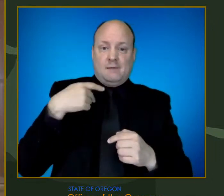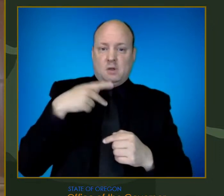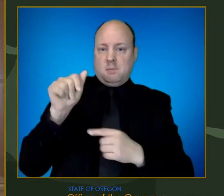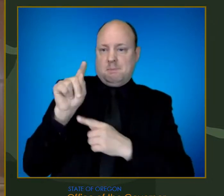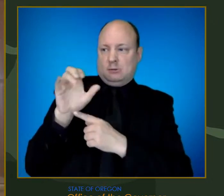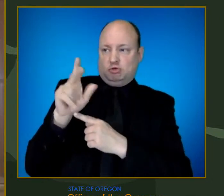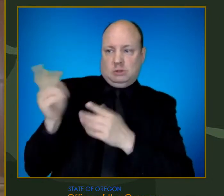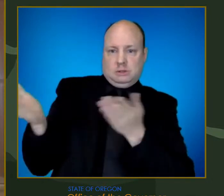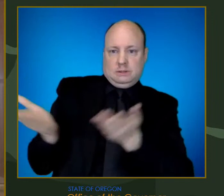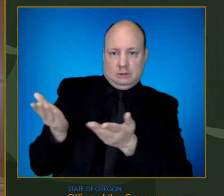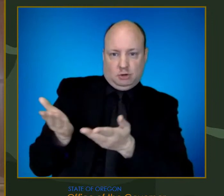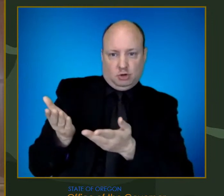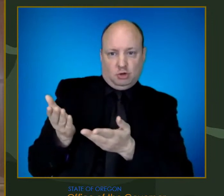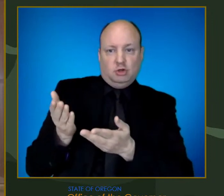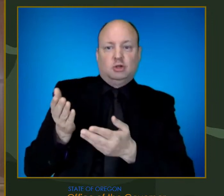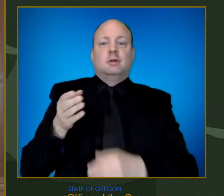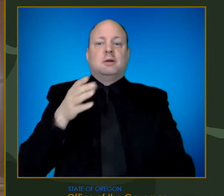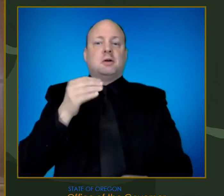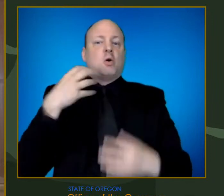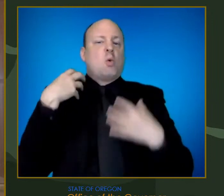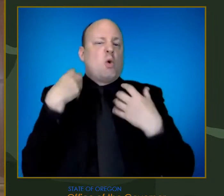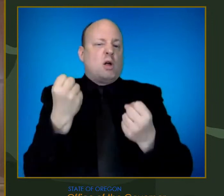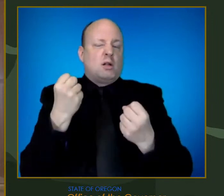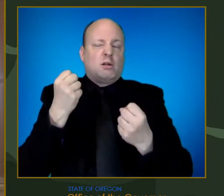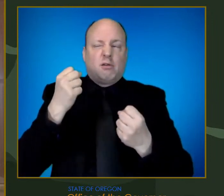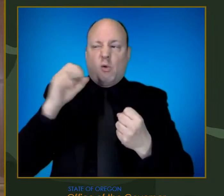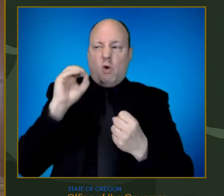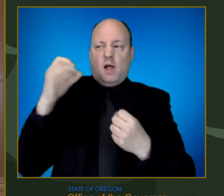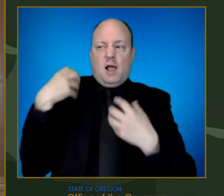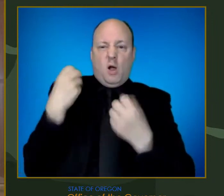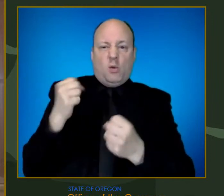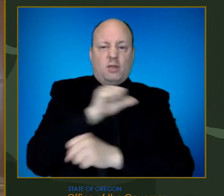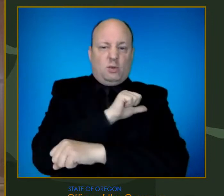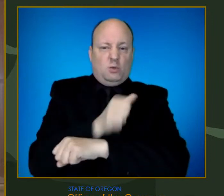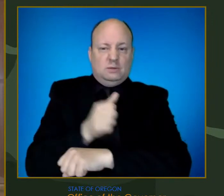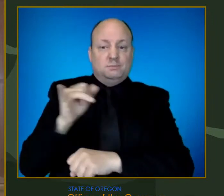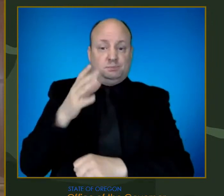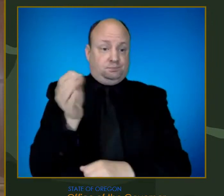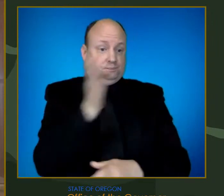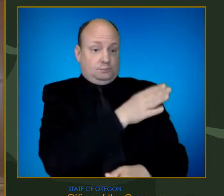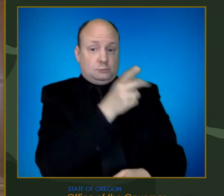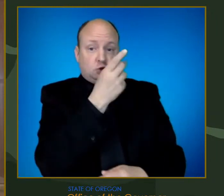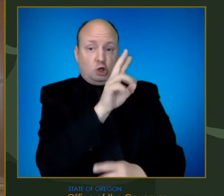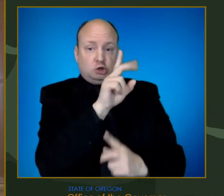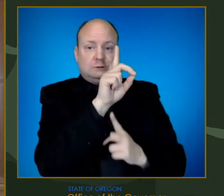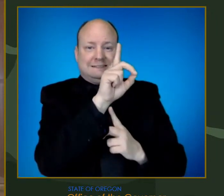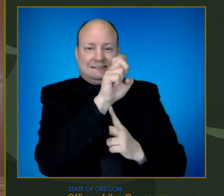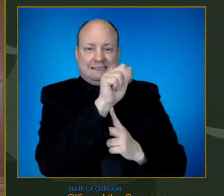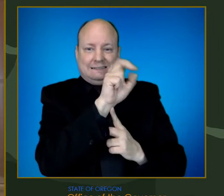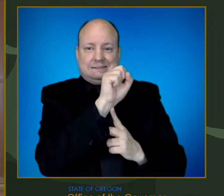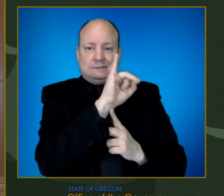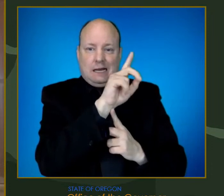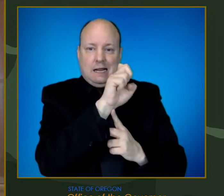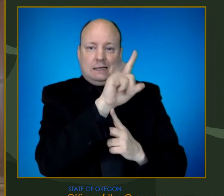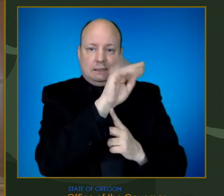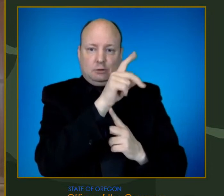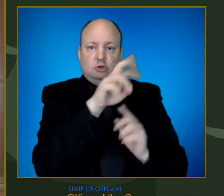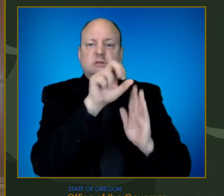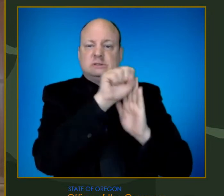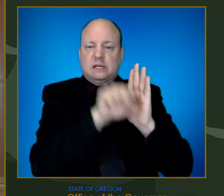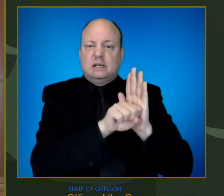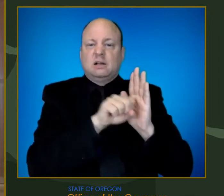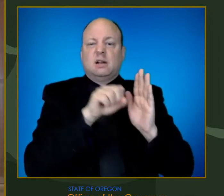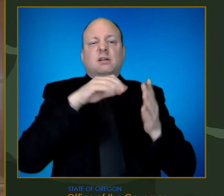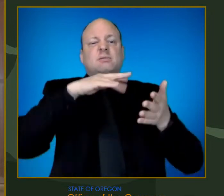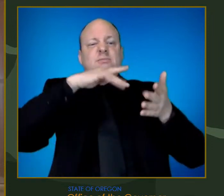Authority, and Dr. Dean Seidlinger, our state epidemiologist. Before we give a COVID update,